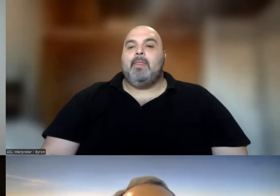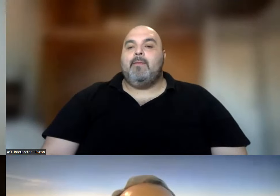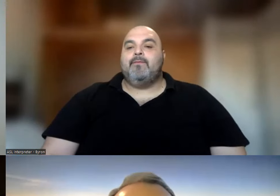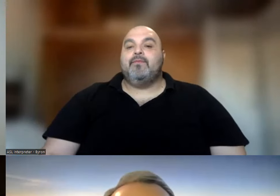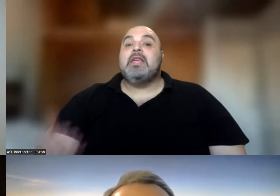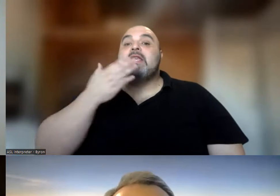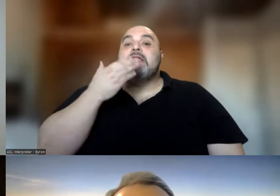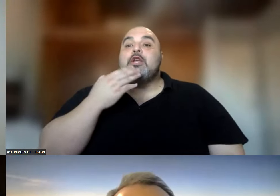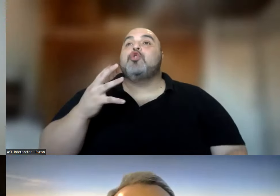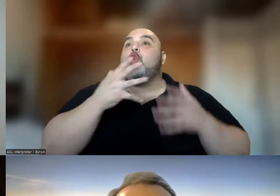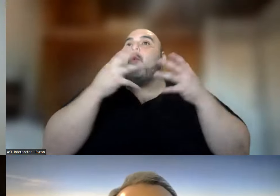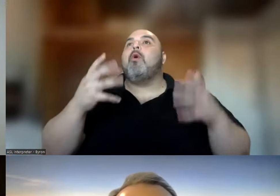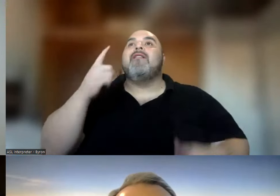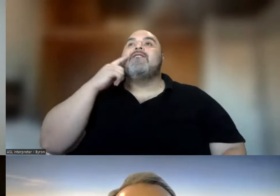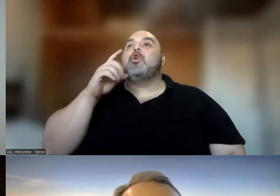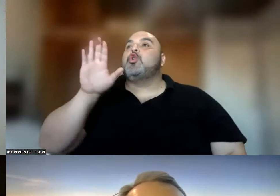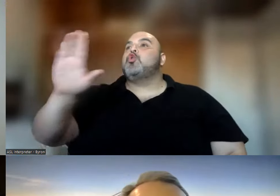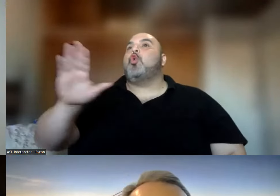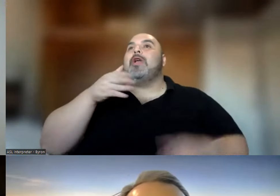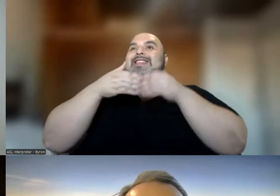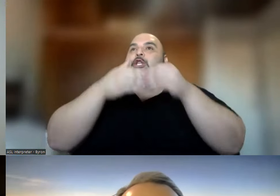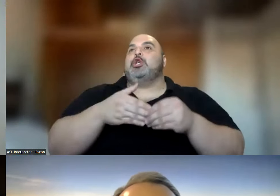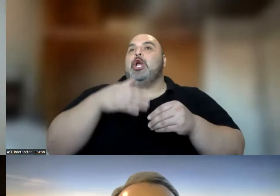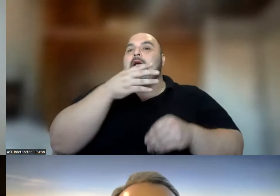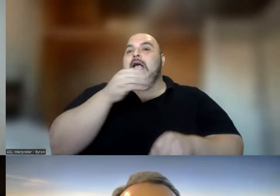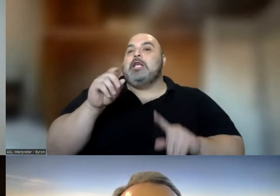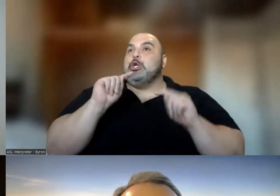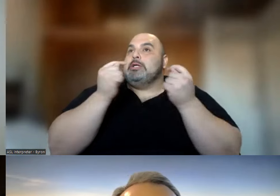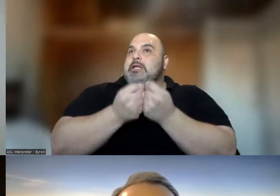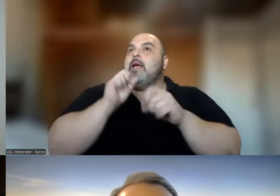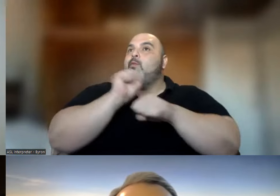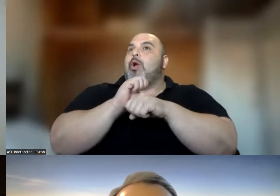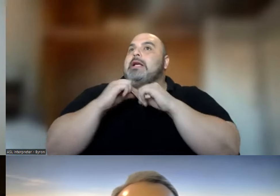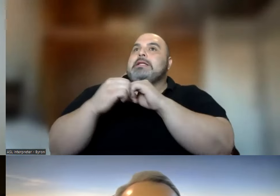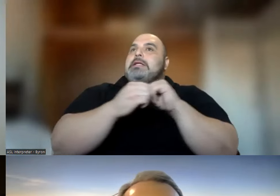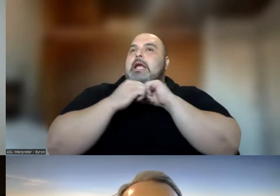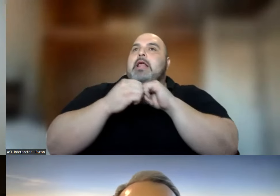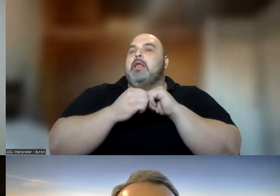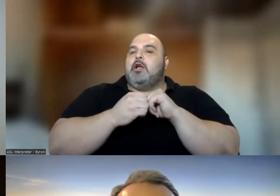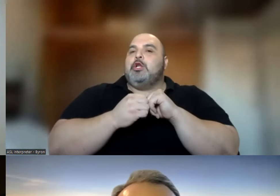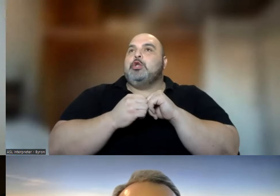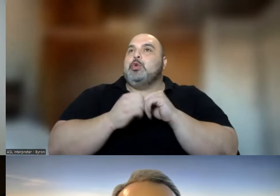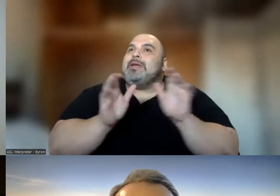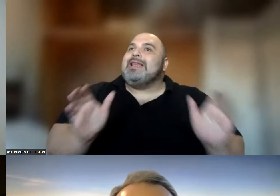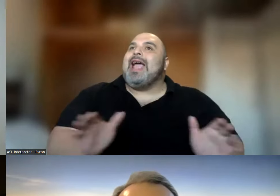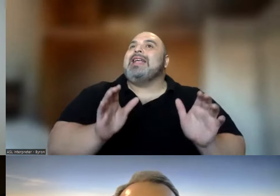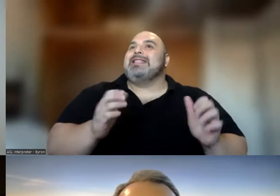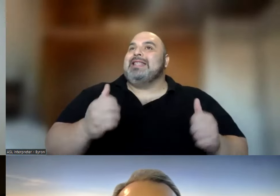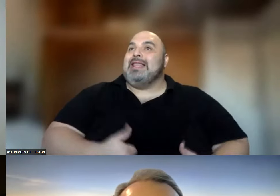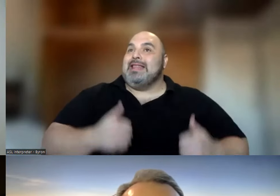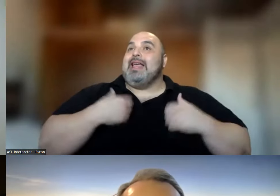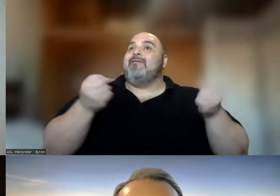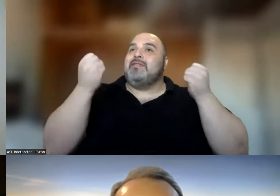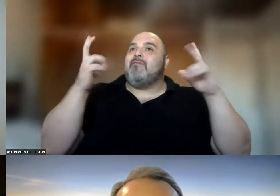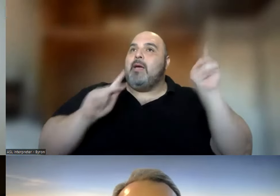so much, Dr. Galley, for your leadership and also your team working together to enhance the lives of many people